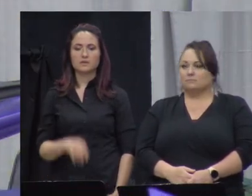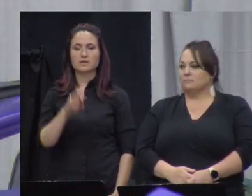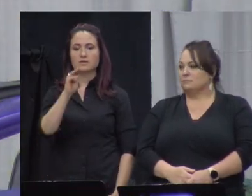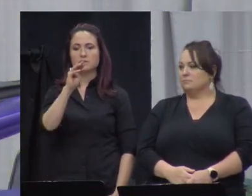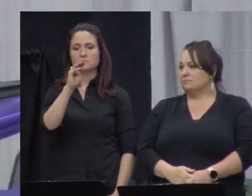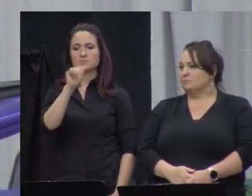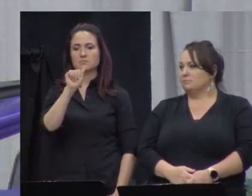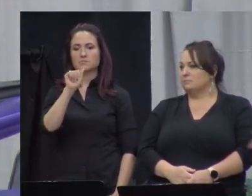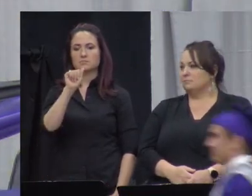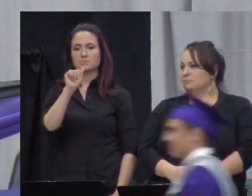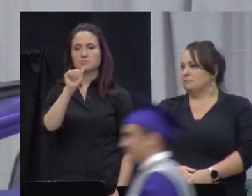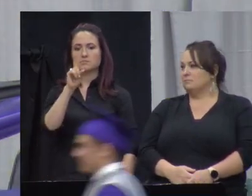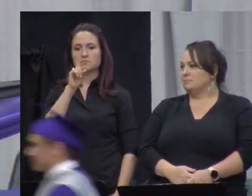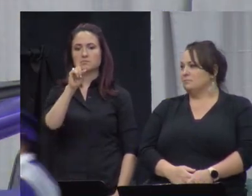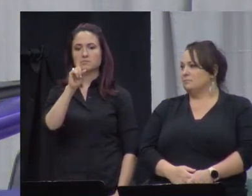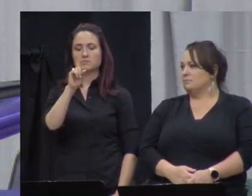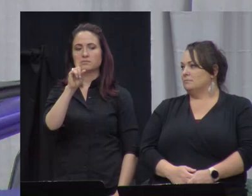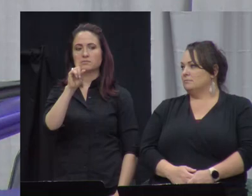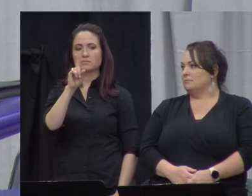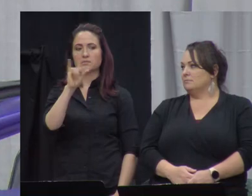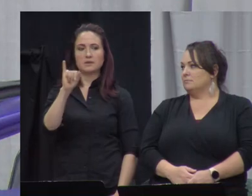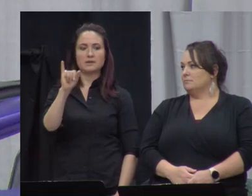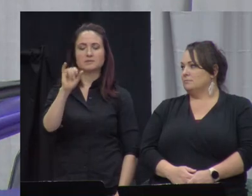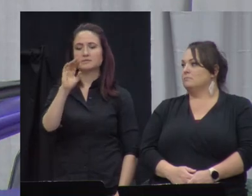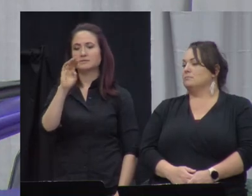Madi Tapia.